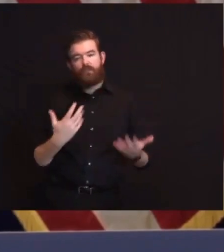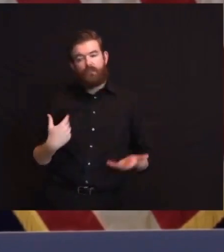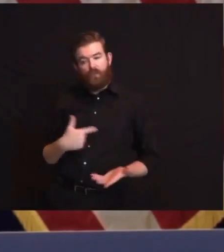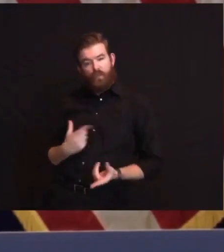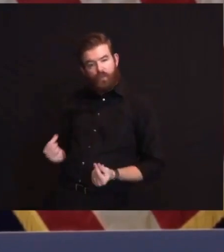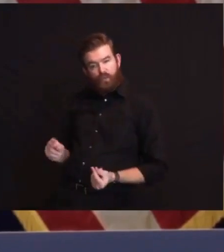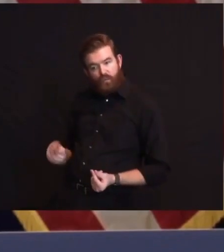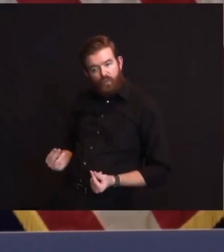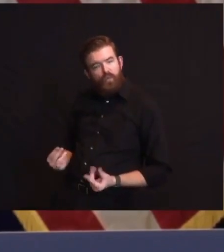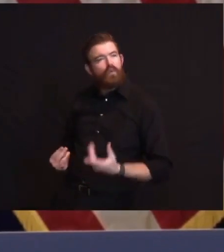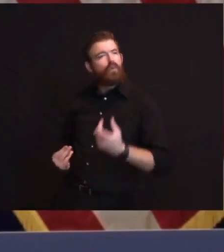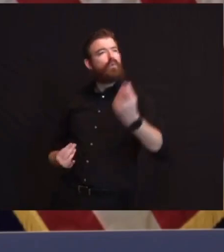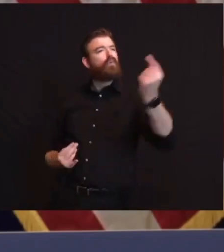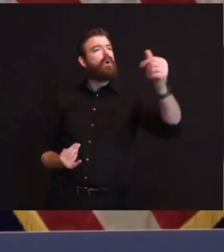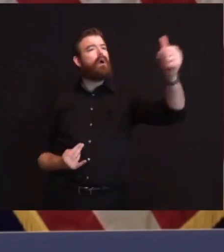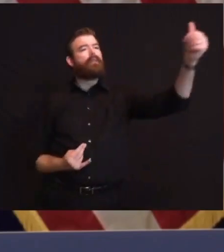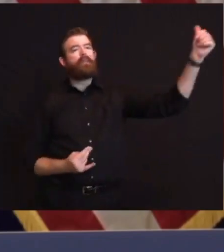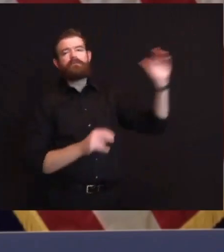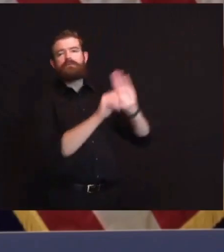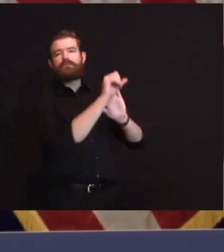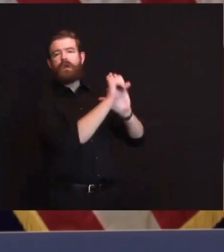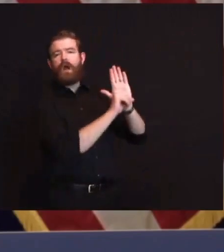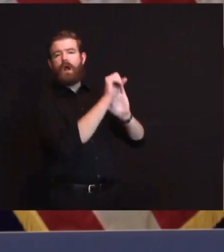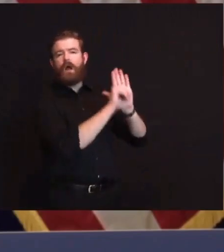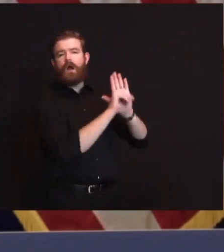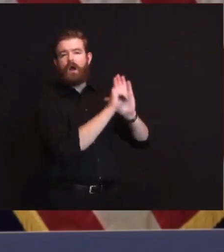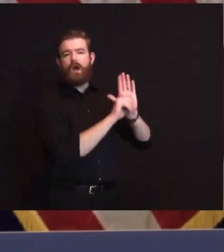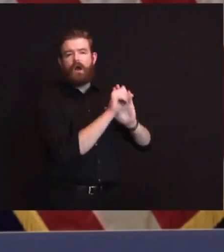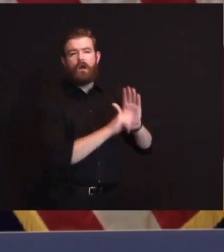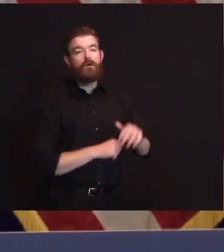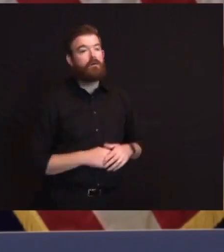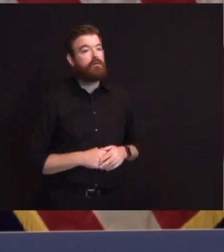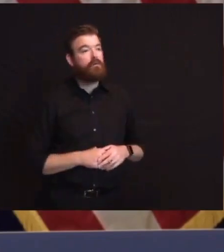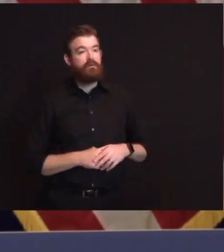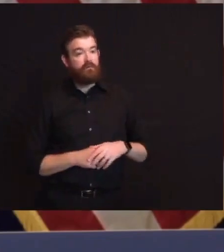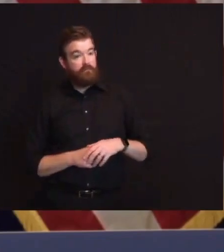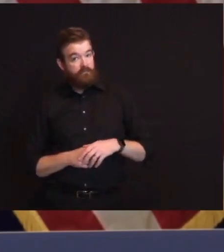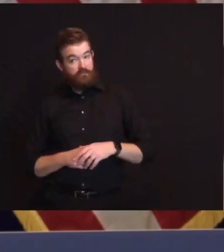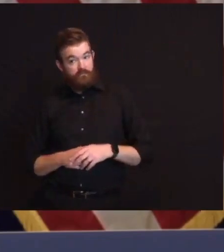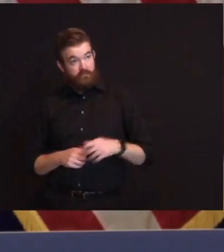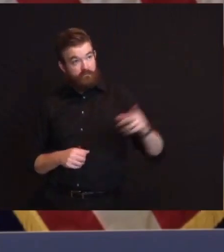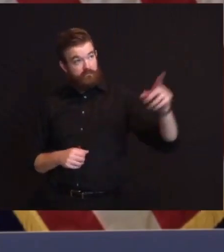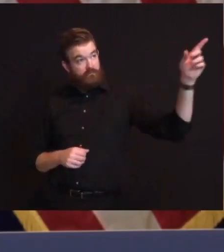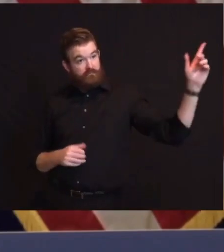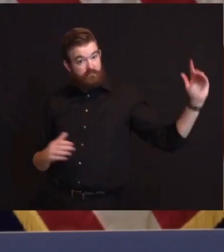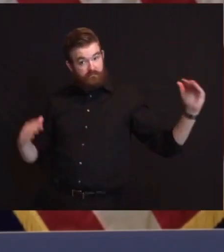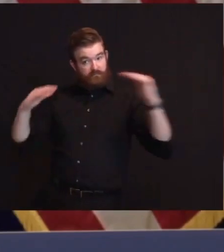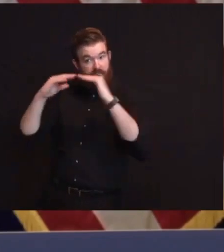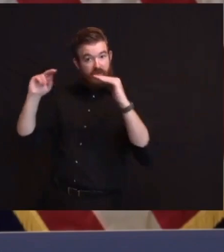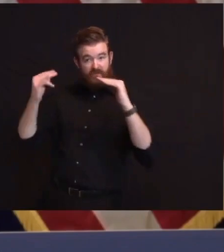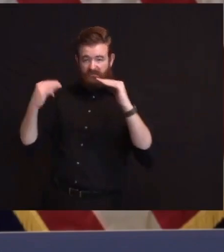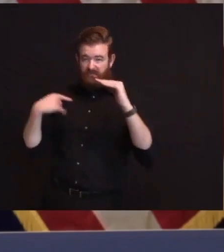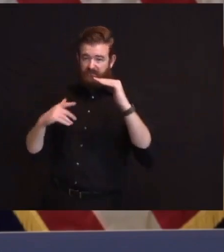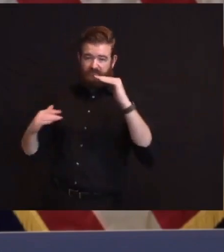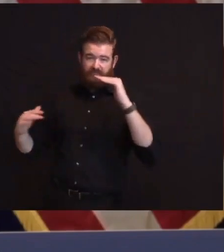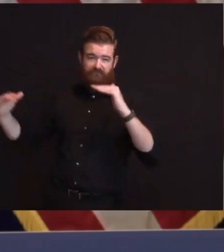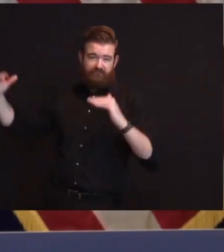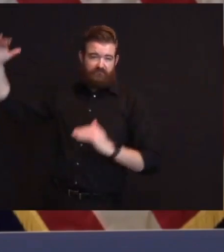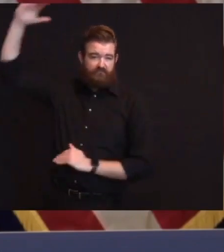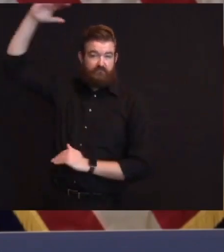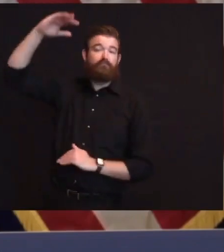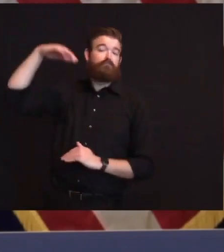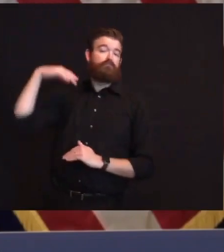Other states in our country don't even come close. So I personally want to thank you, Governor, for your